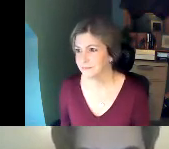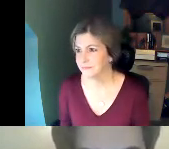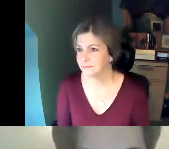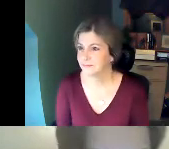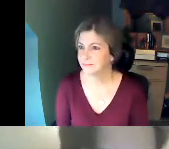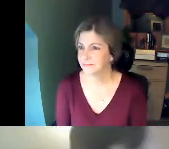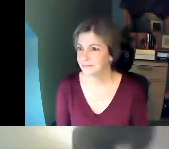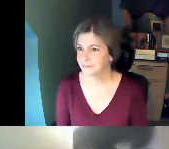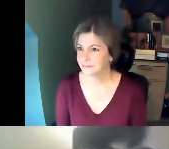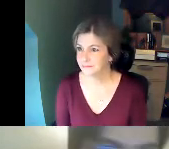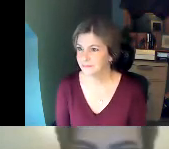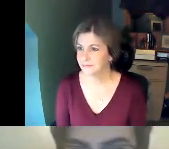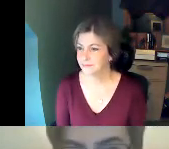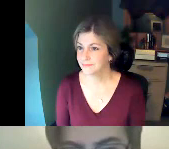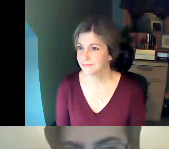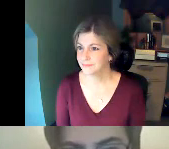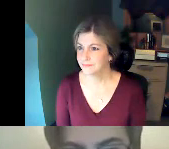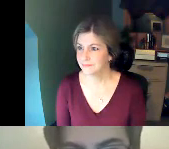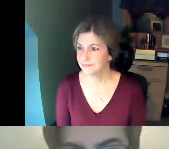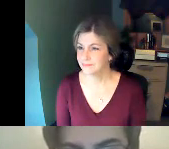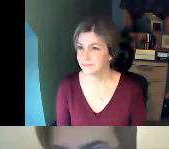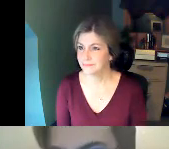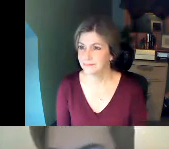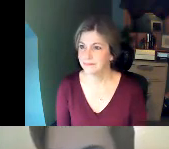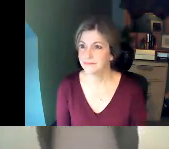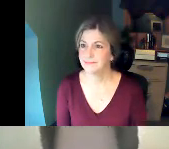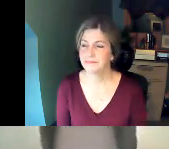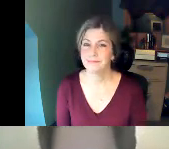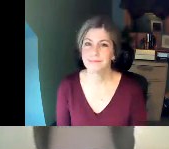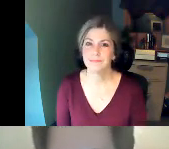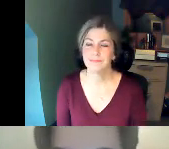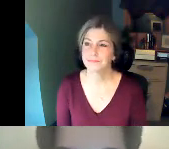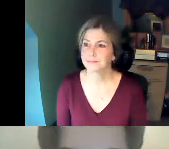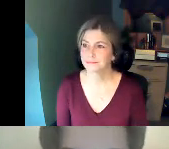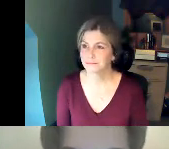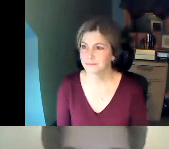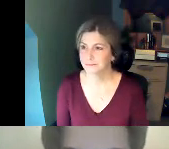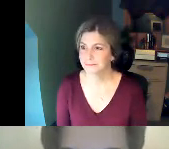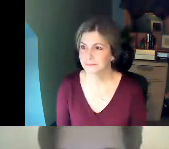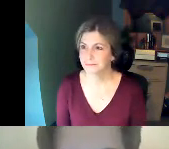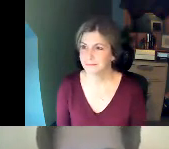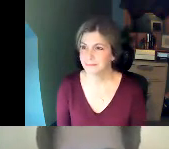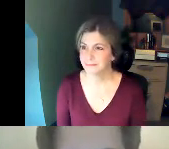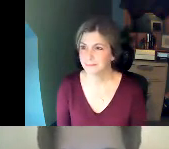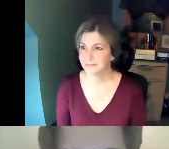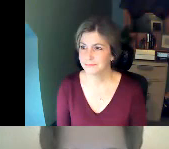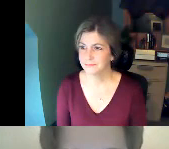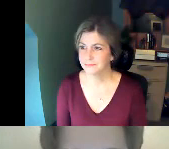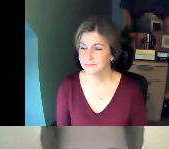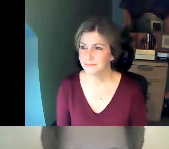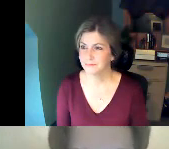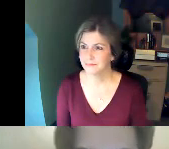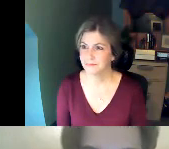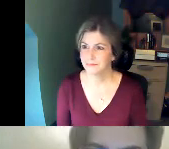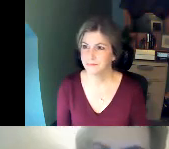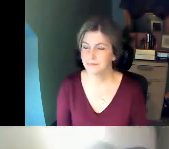because a student and the parent, as Devin pointed out, each need one. Other students in the household may have them. Sometimes people